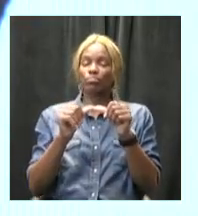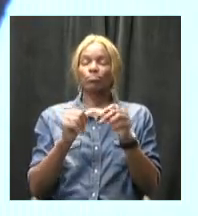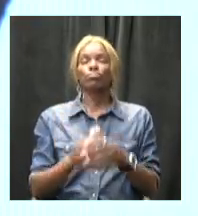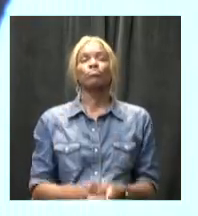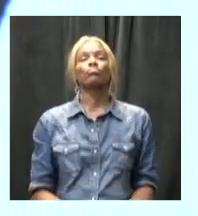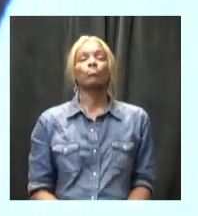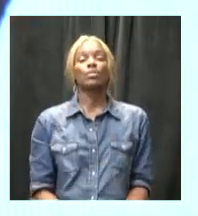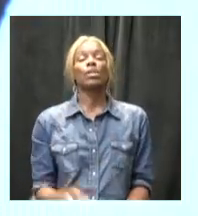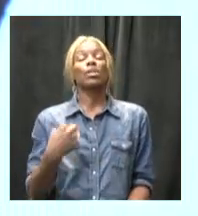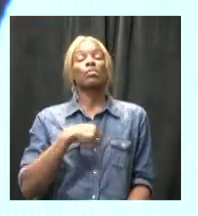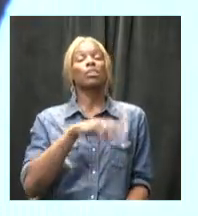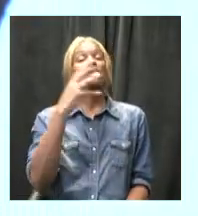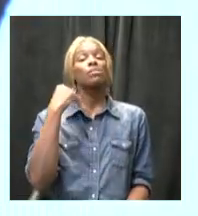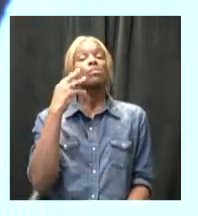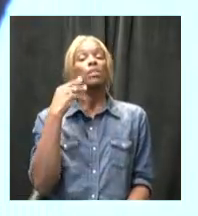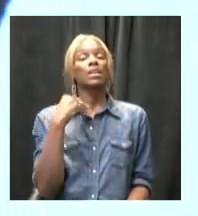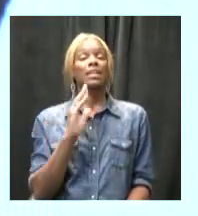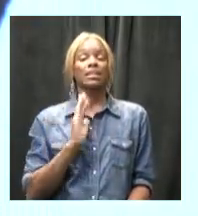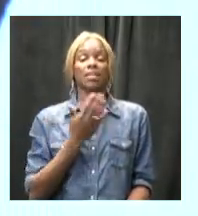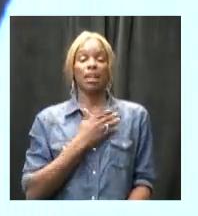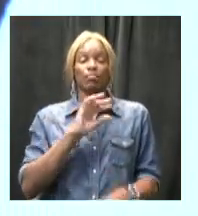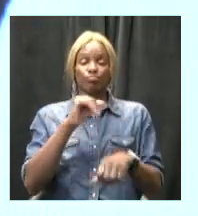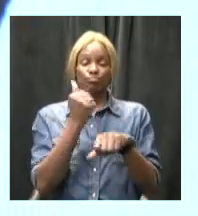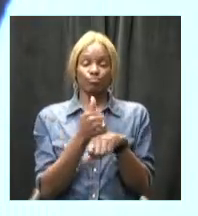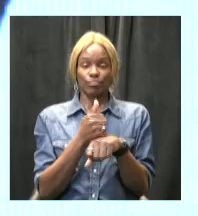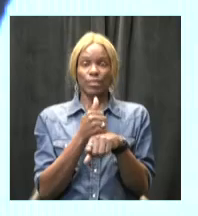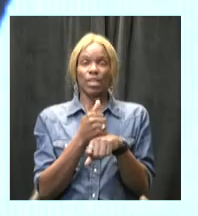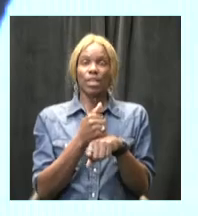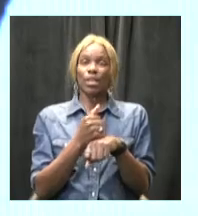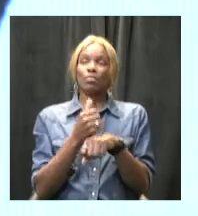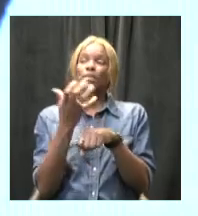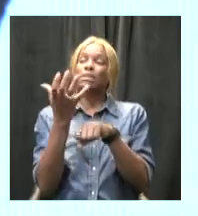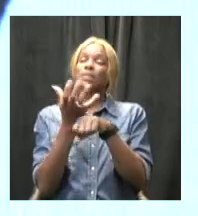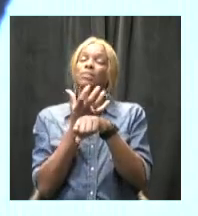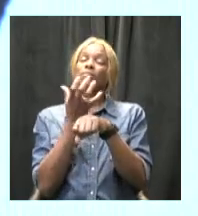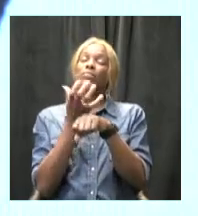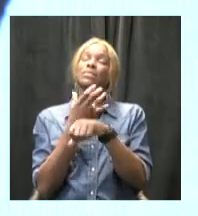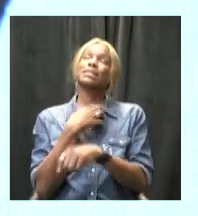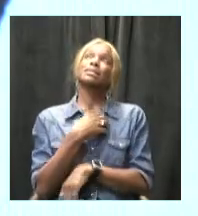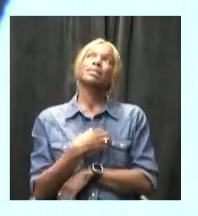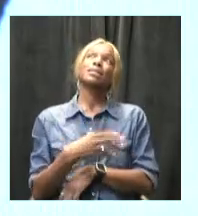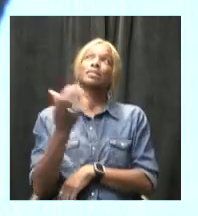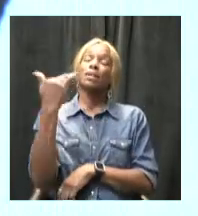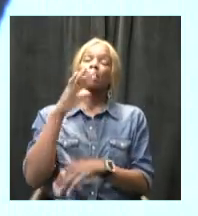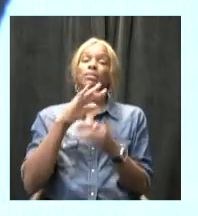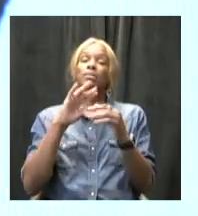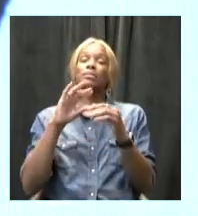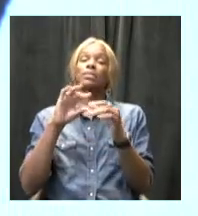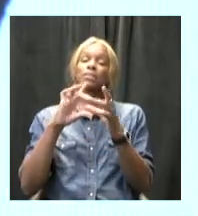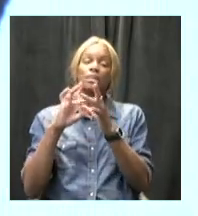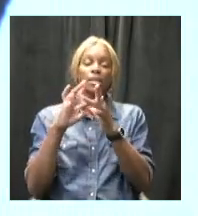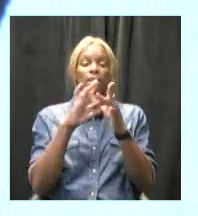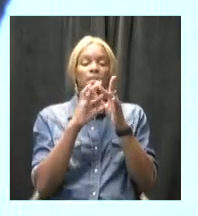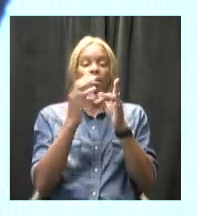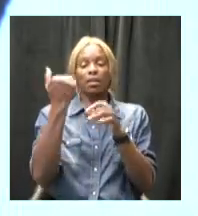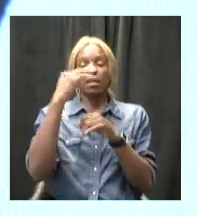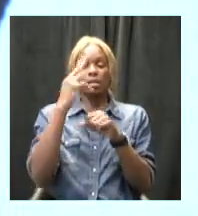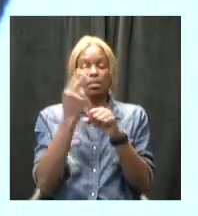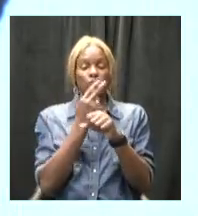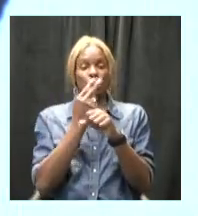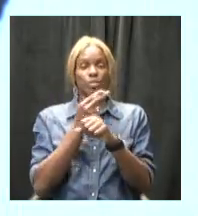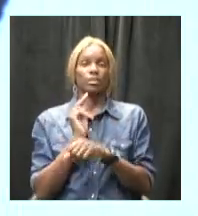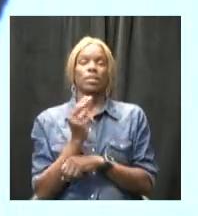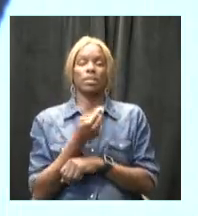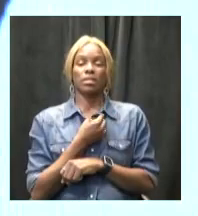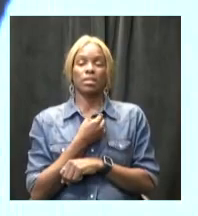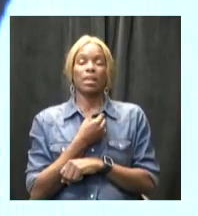places, and we devote ourselves to God, and we seek God together, God can do something in this church that can't nobody